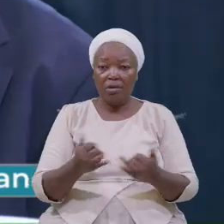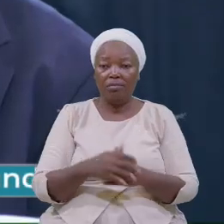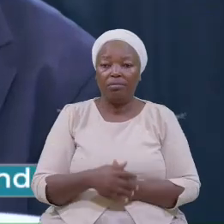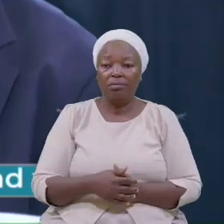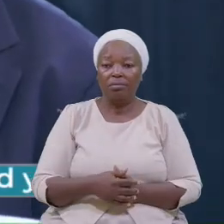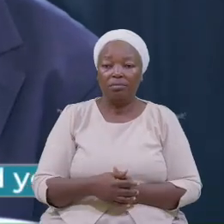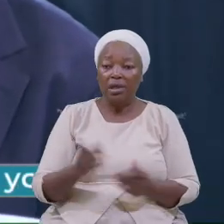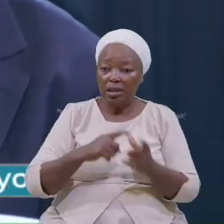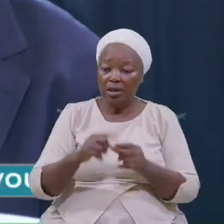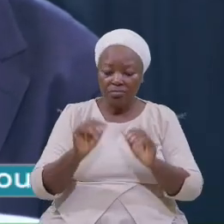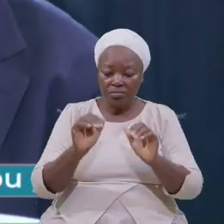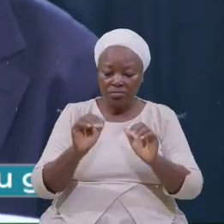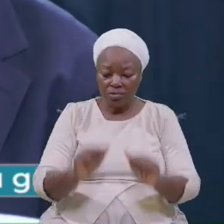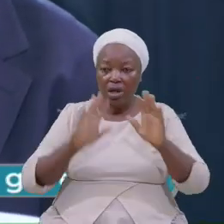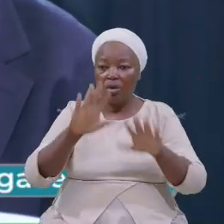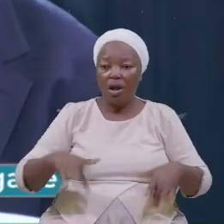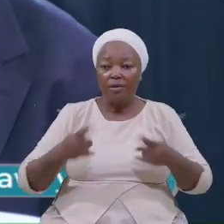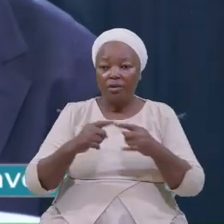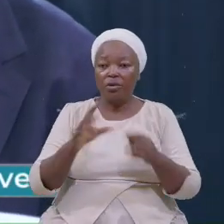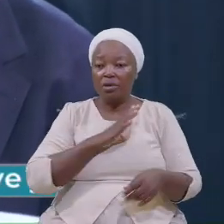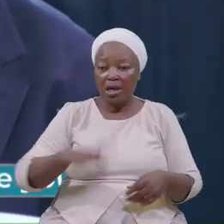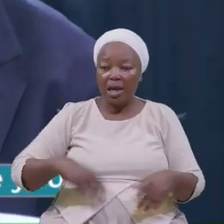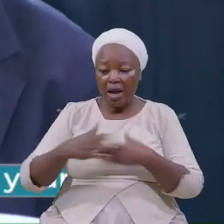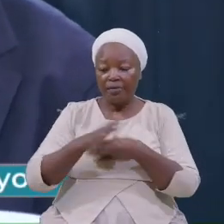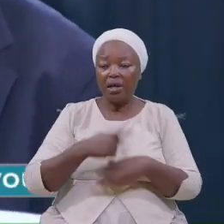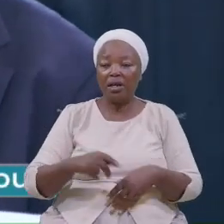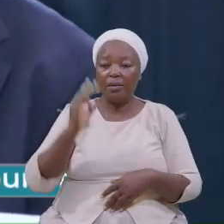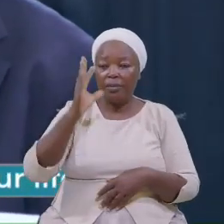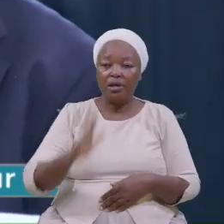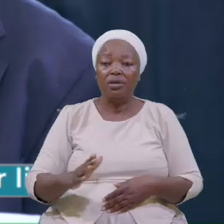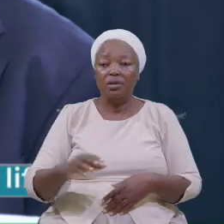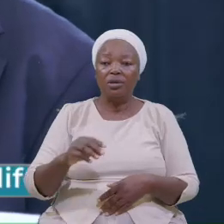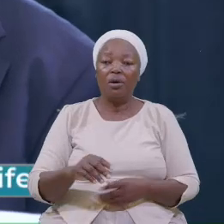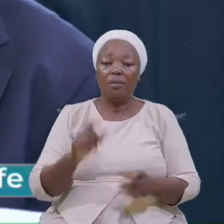gave your life to Christ after the pastor's message this evening,